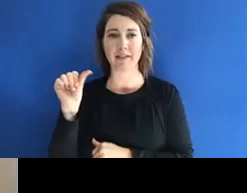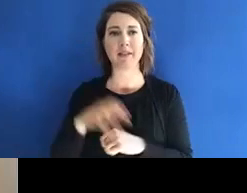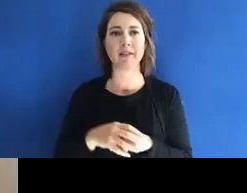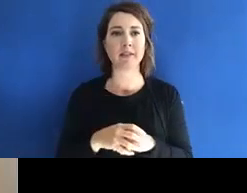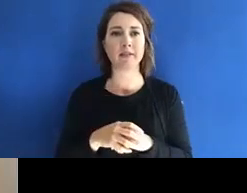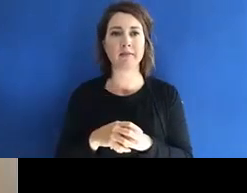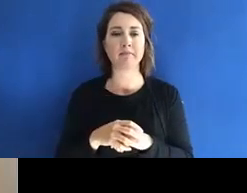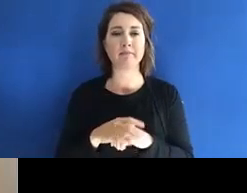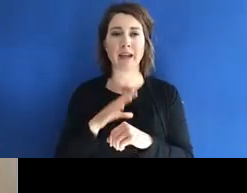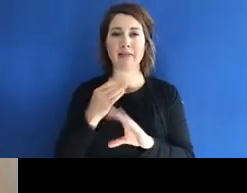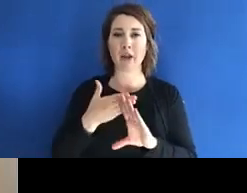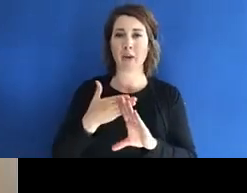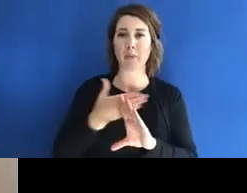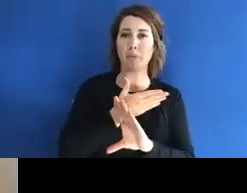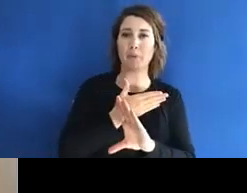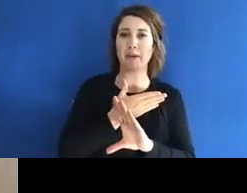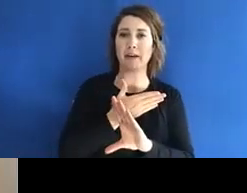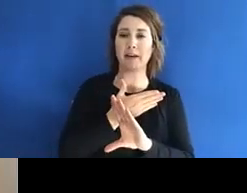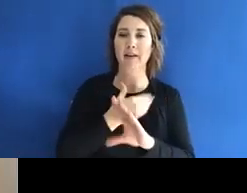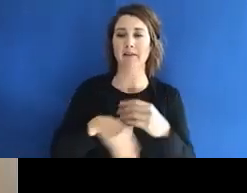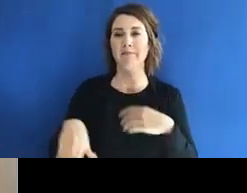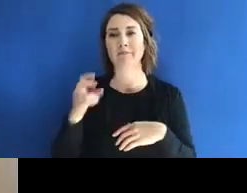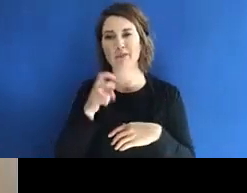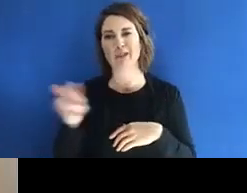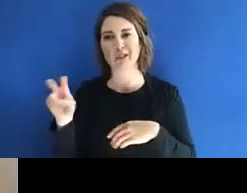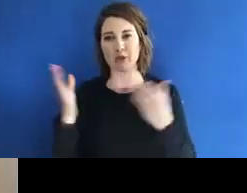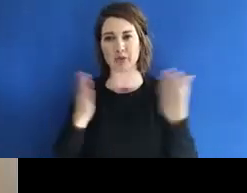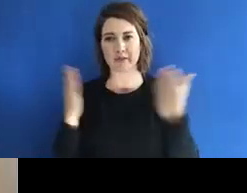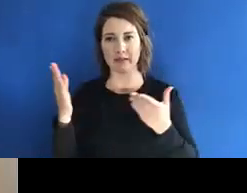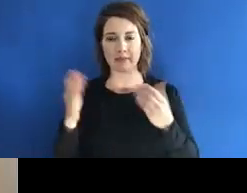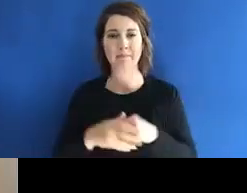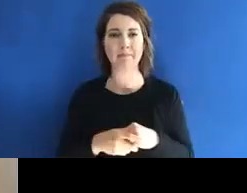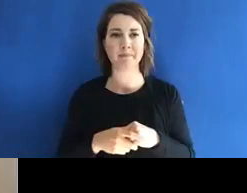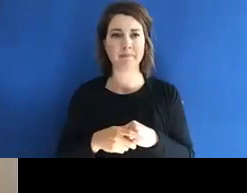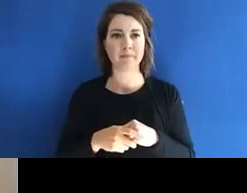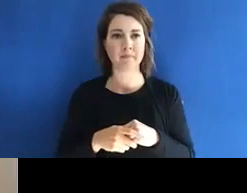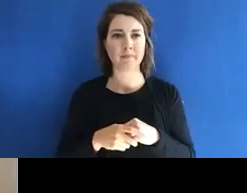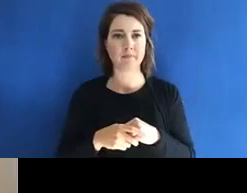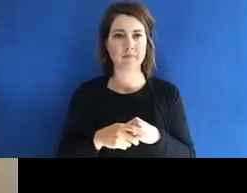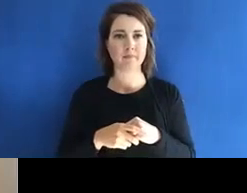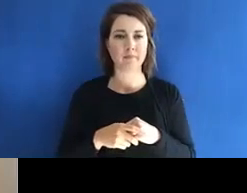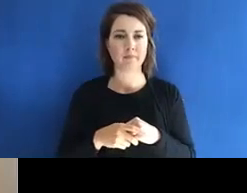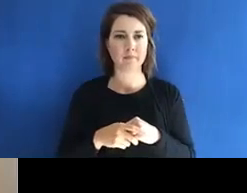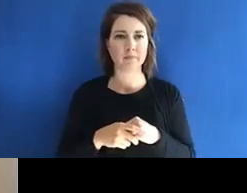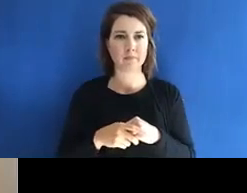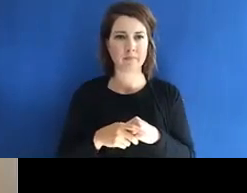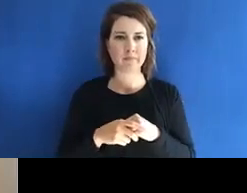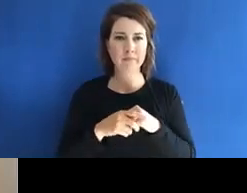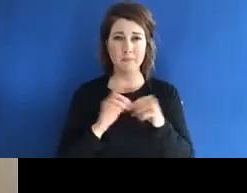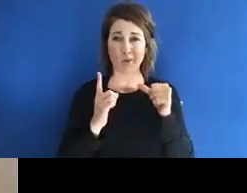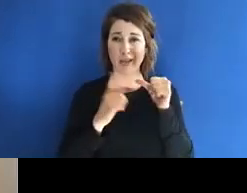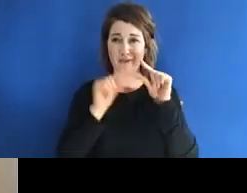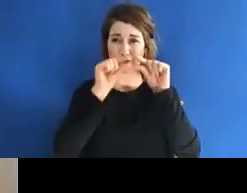pre-employment transition services. So you'll see here in the first line, the number of students